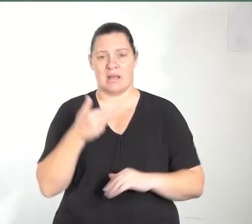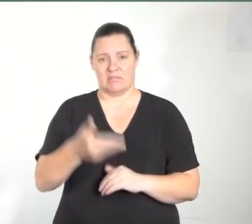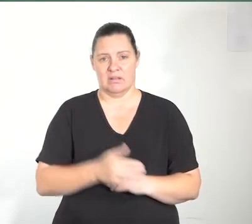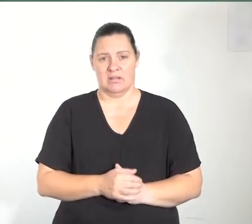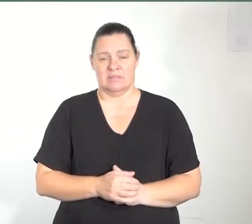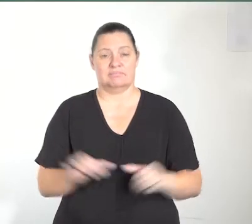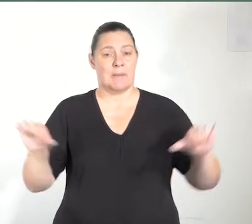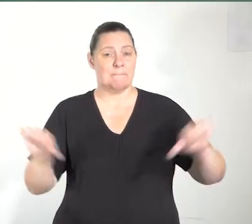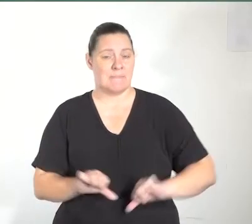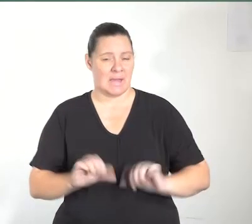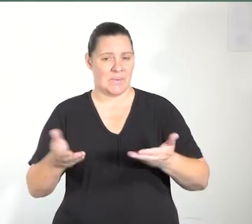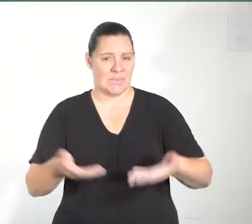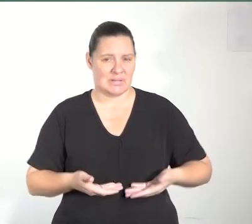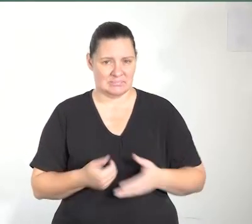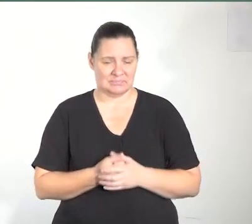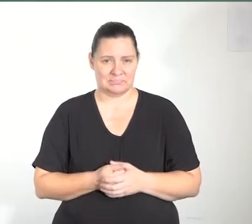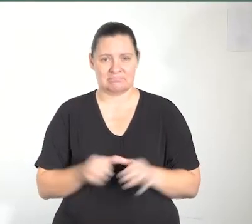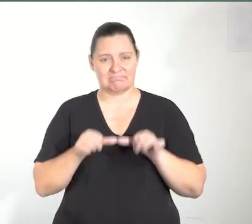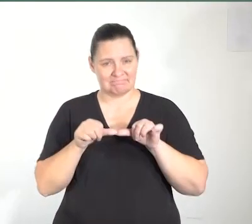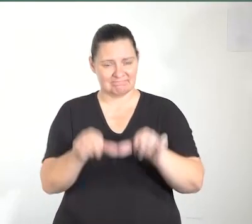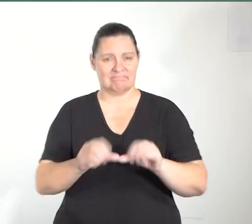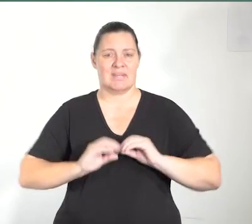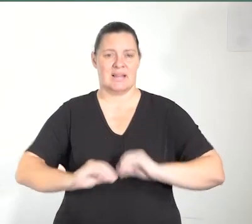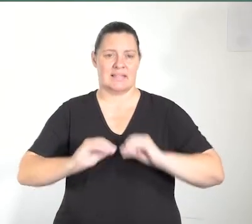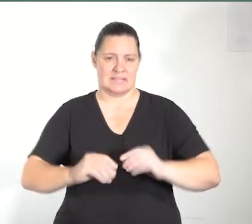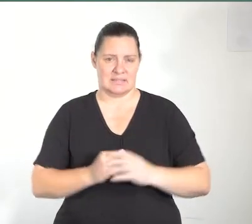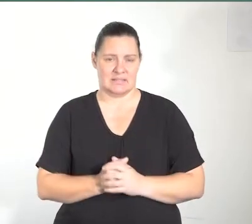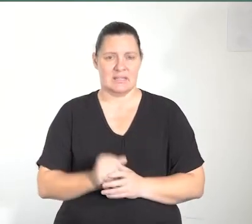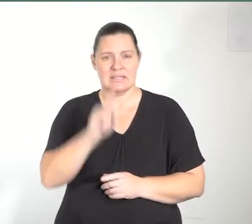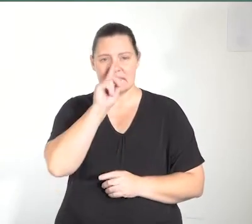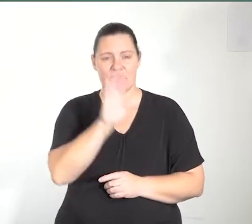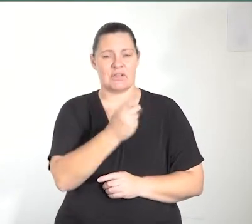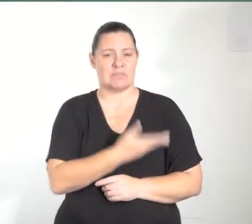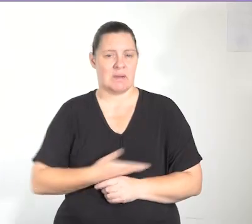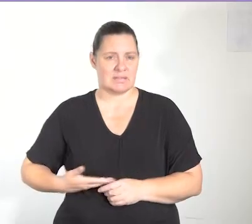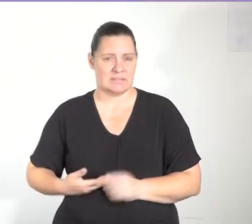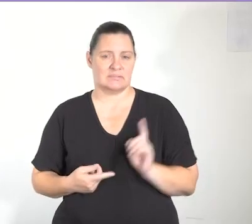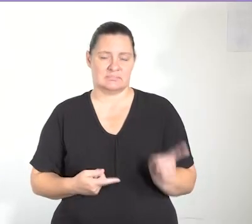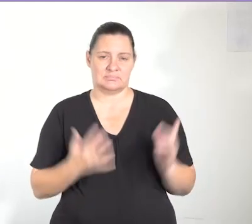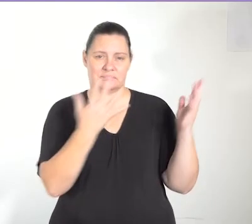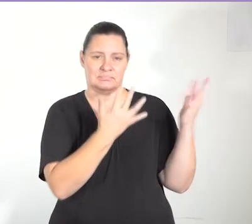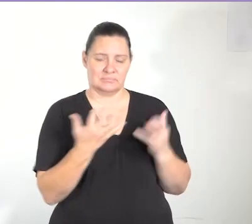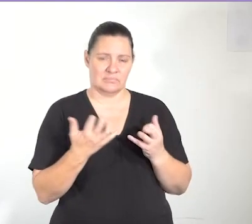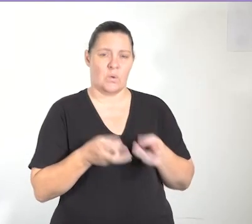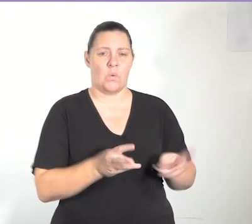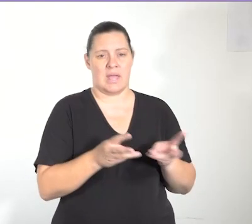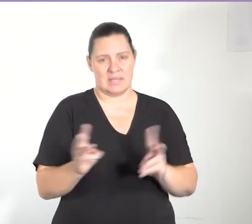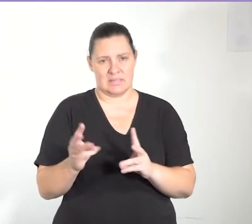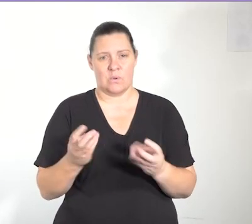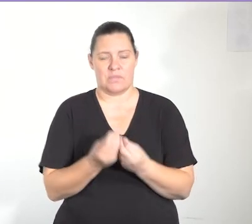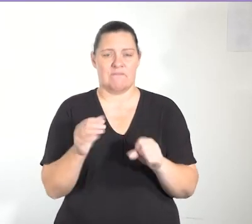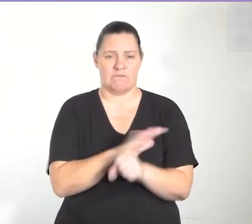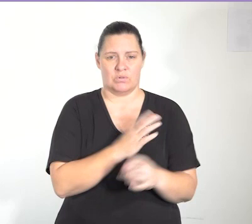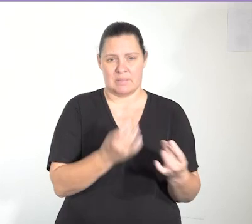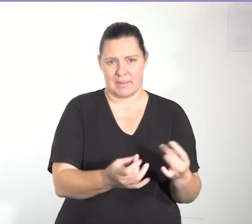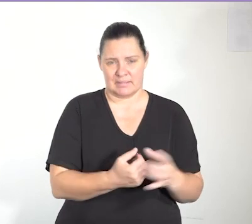Welcome back, learners. Let's continue with our lesson. So let's look at the first part of our lesson, and that is calculation techniques with whole numbers.